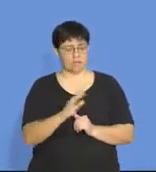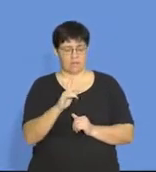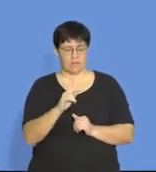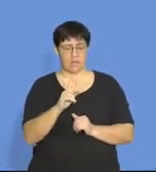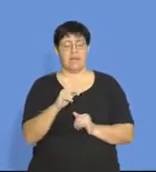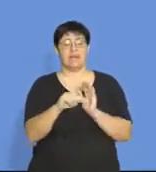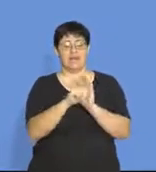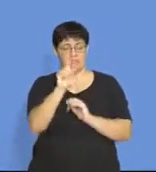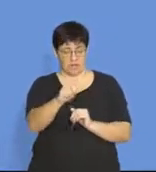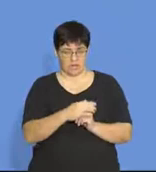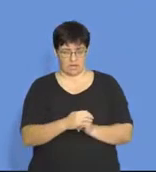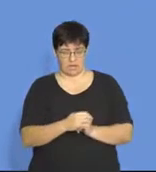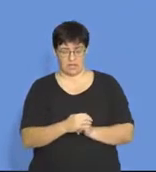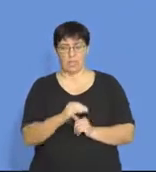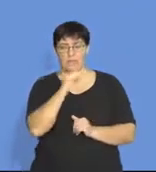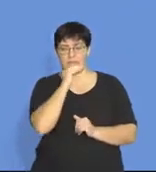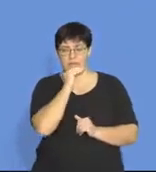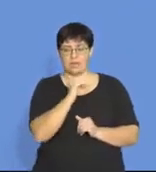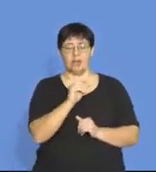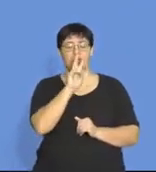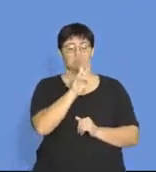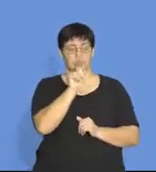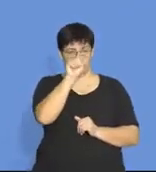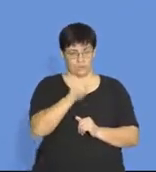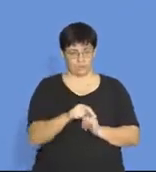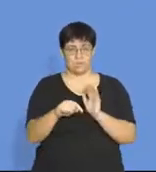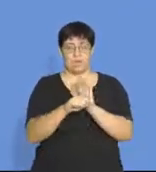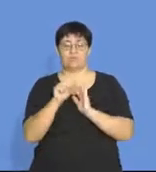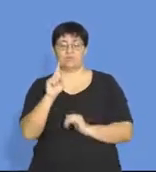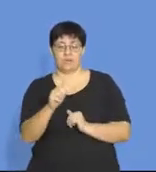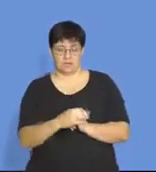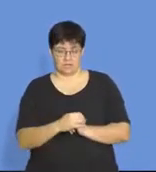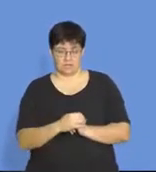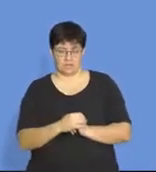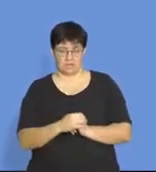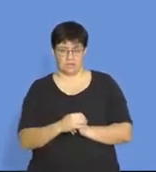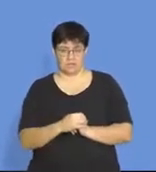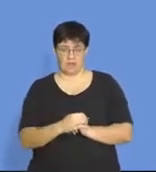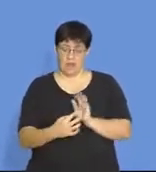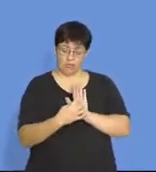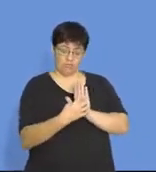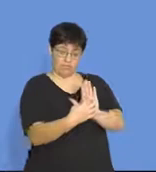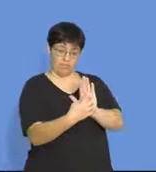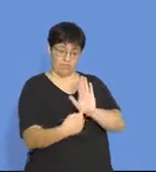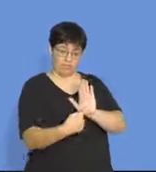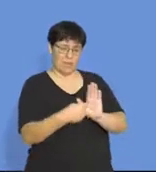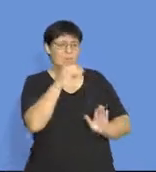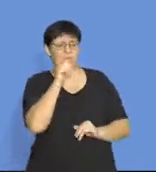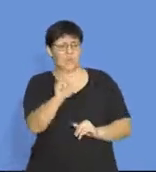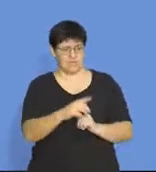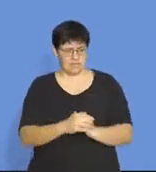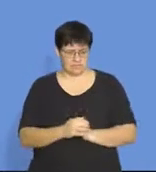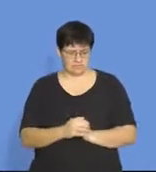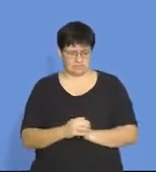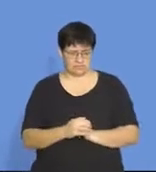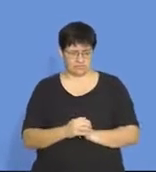my ordered pair, as I told you, it will be 2 and minus 1. But graphically, what does